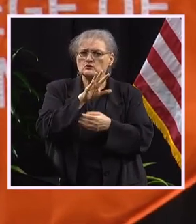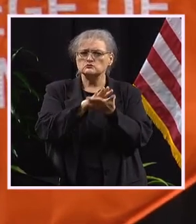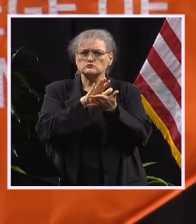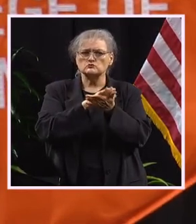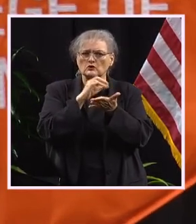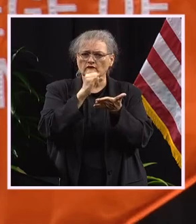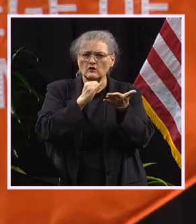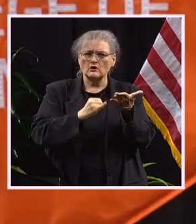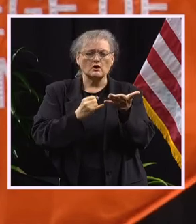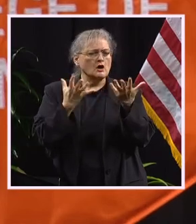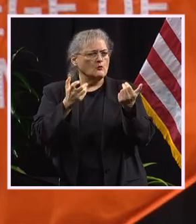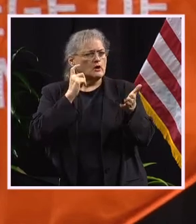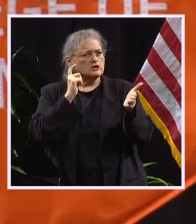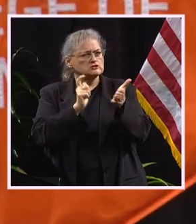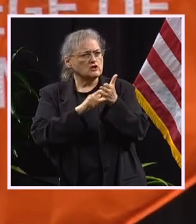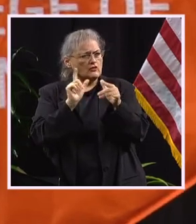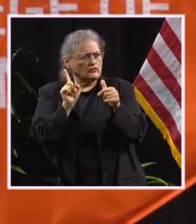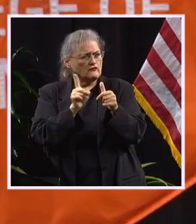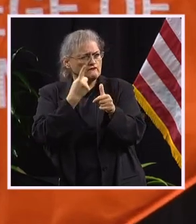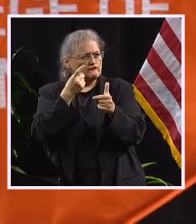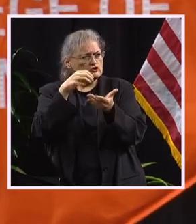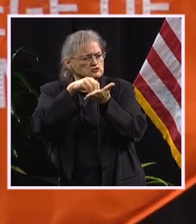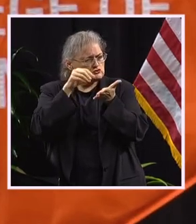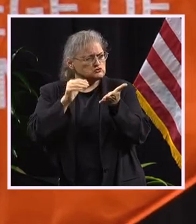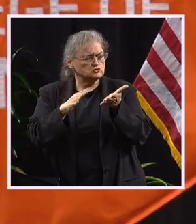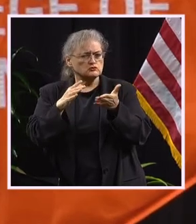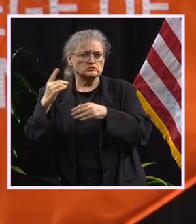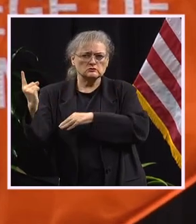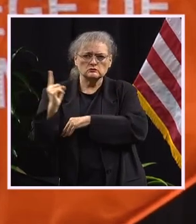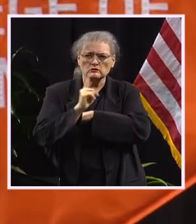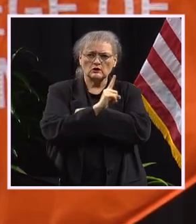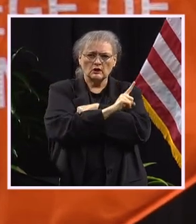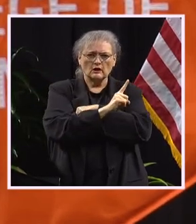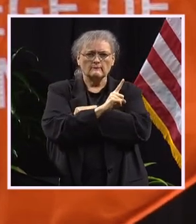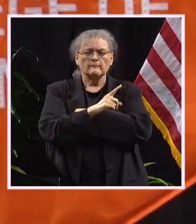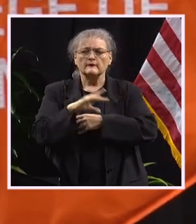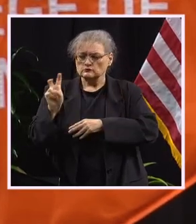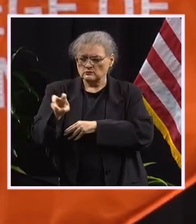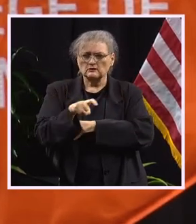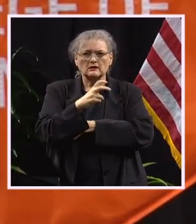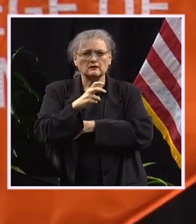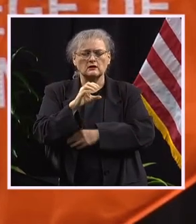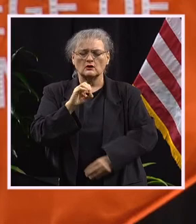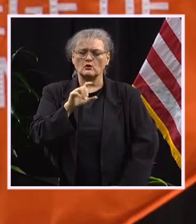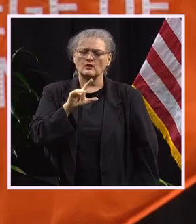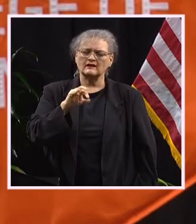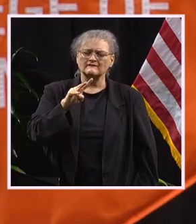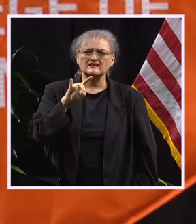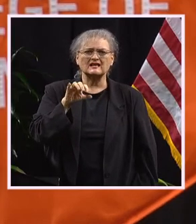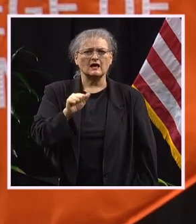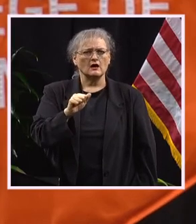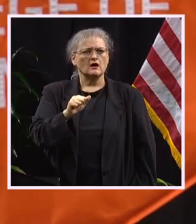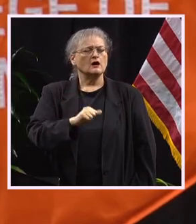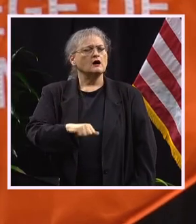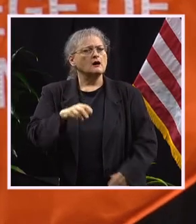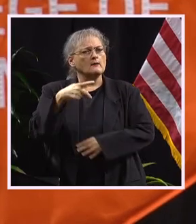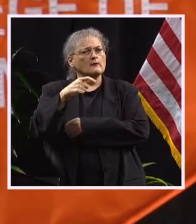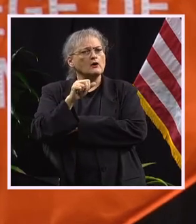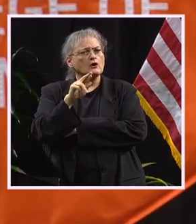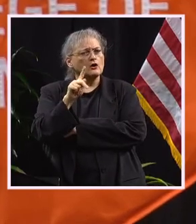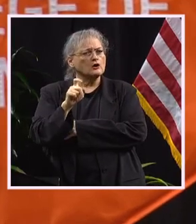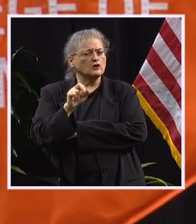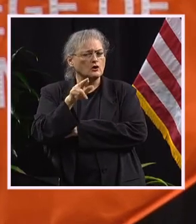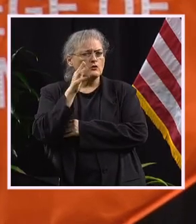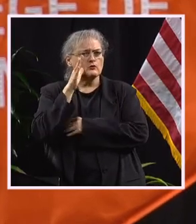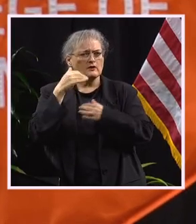want to recognize the very first student across our stage who transitioned from SSA, Olivia Wilkerson Carter, who will be receiving the